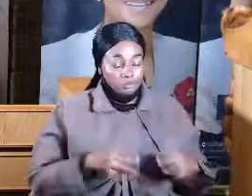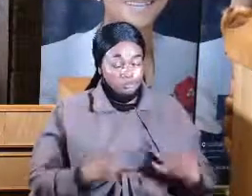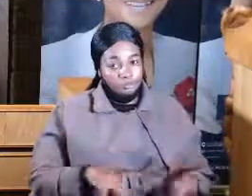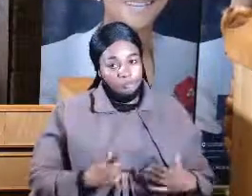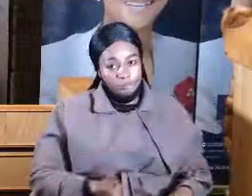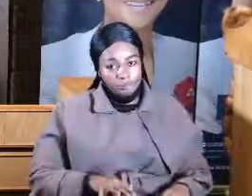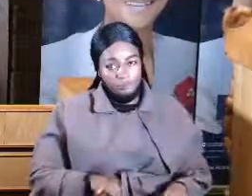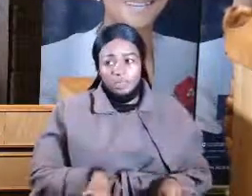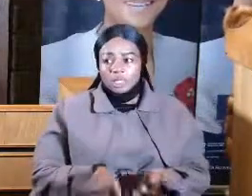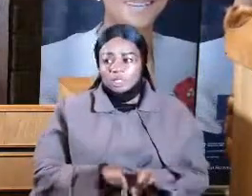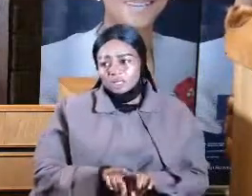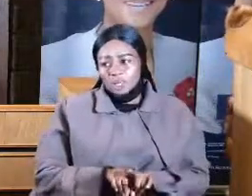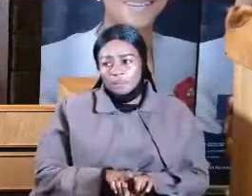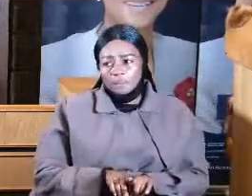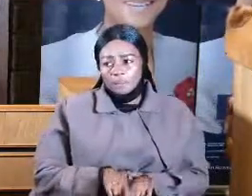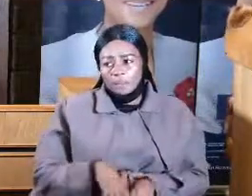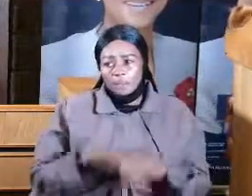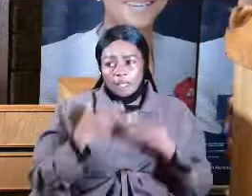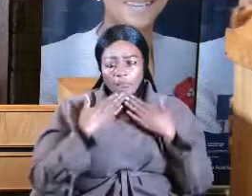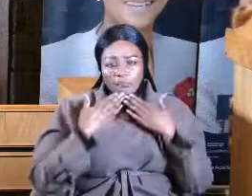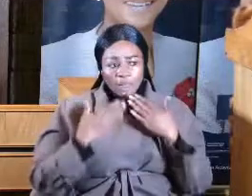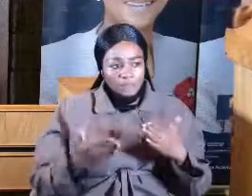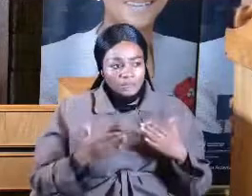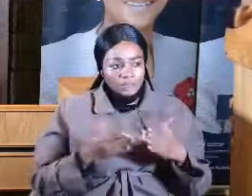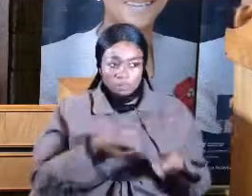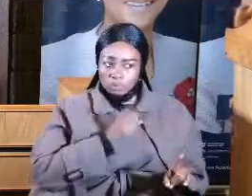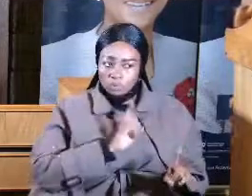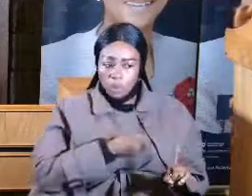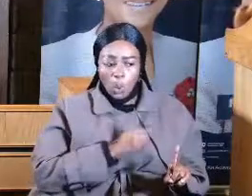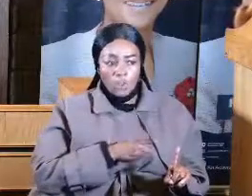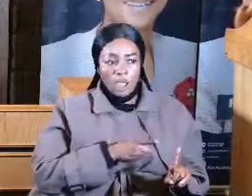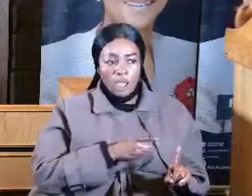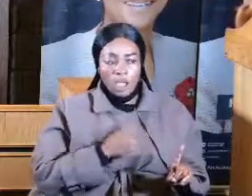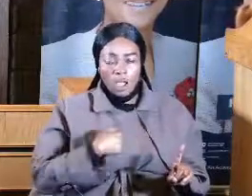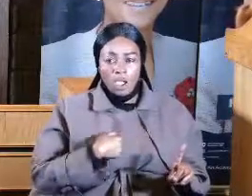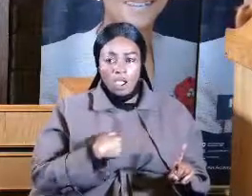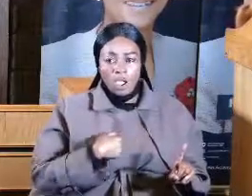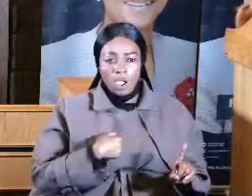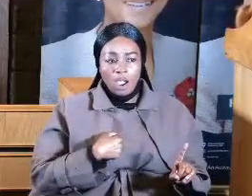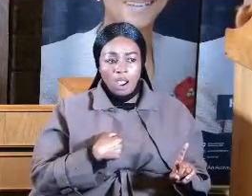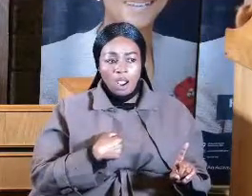Also, for calling me to order and not